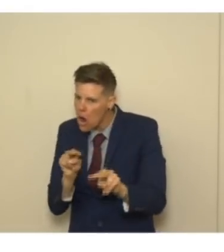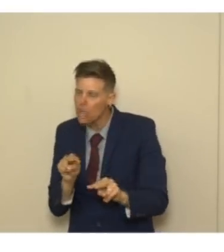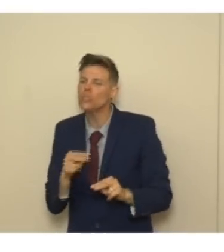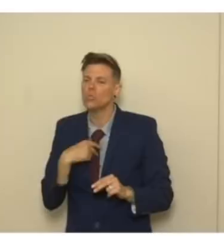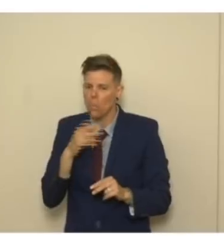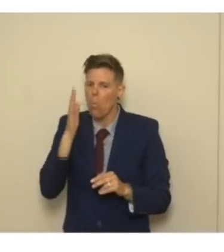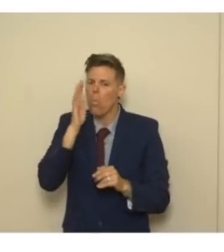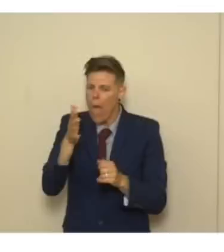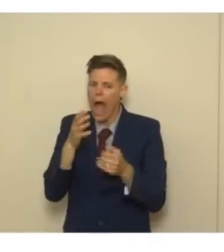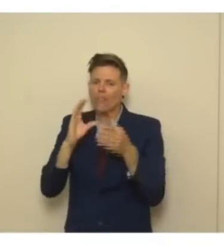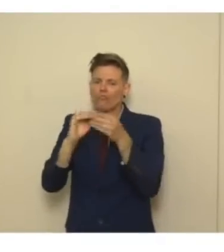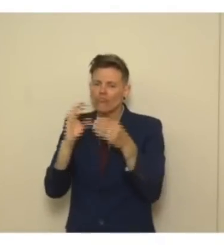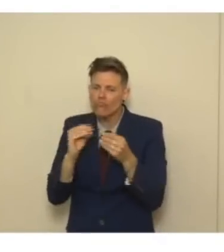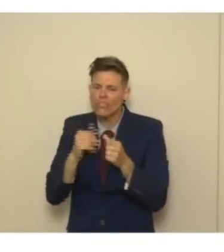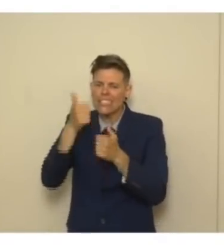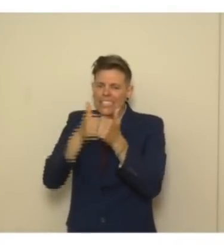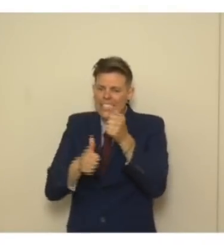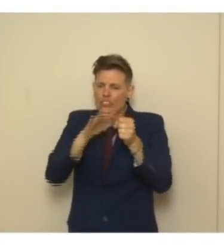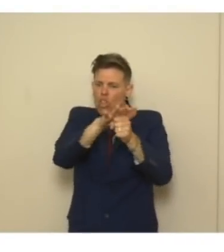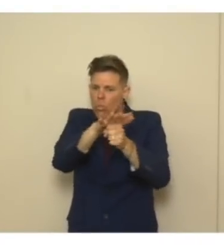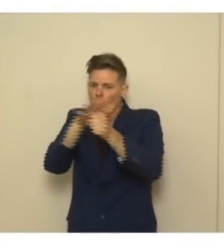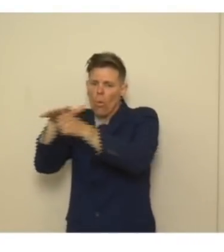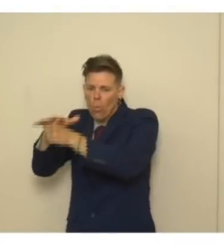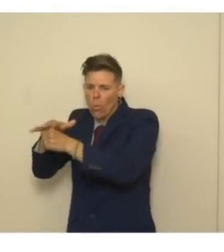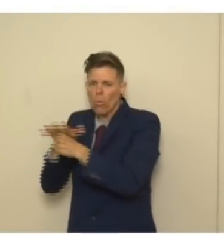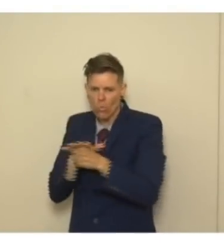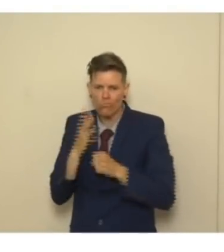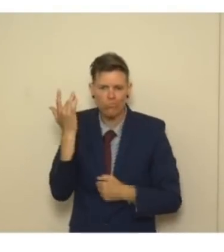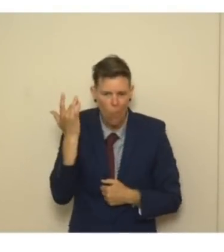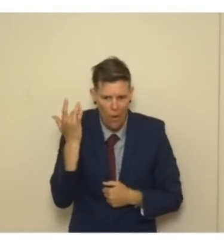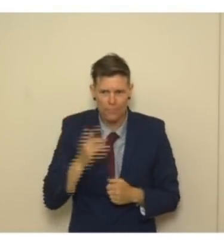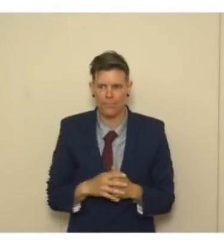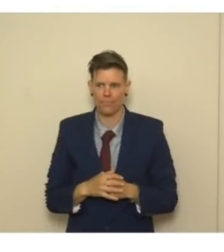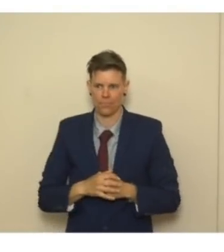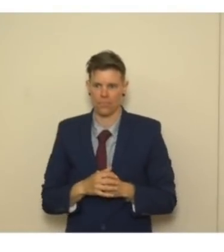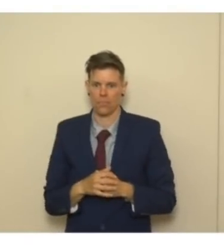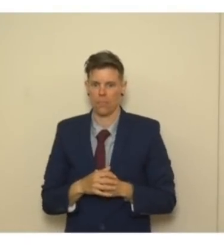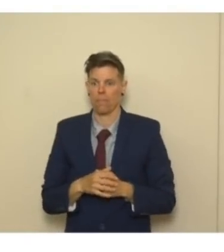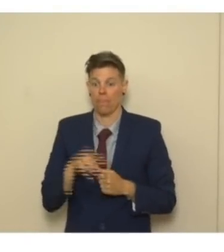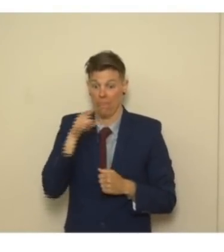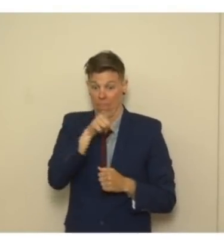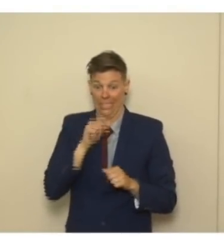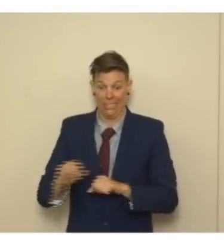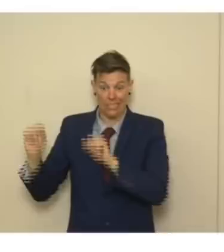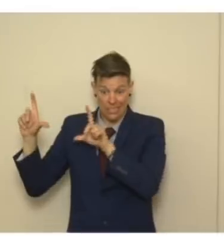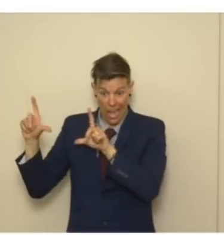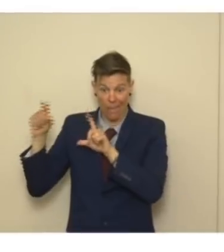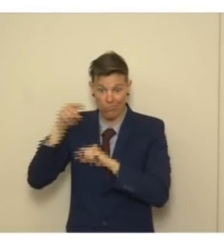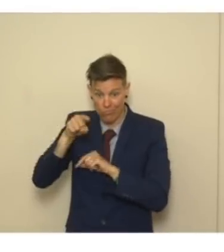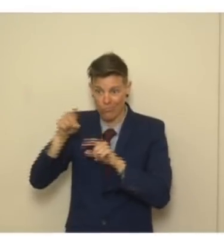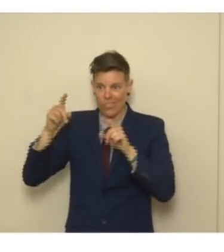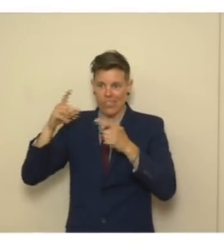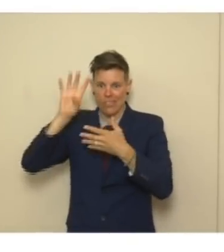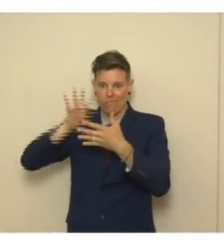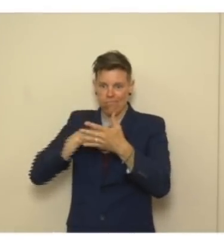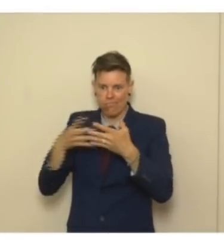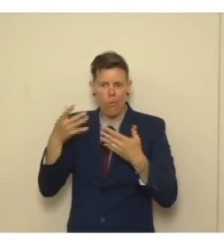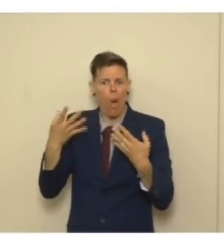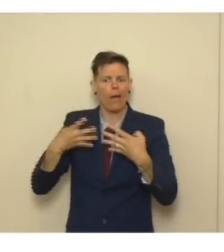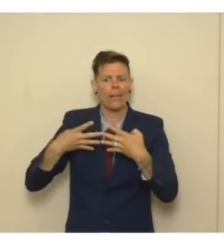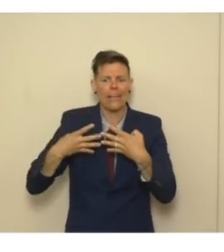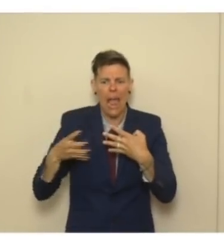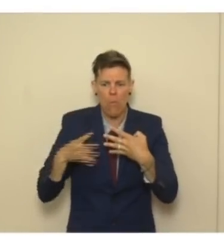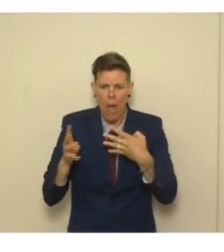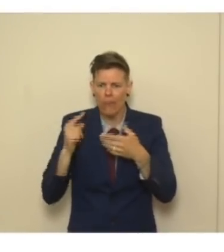next slide, it's a summary that we always show of the gating criteria, 6 different measures, but in 4